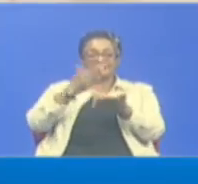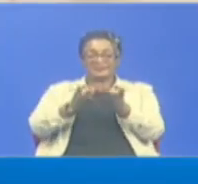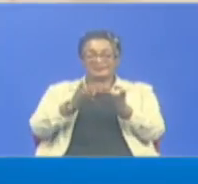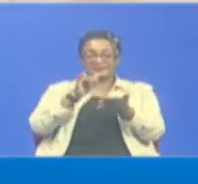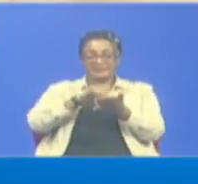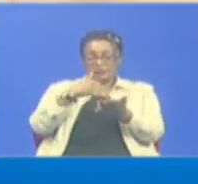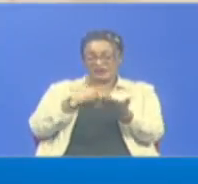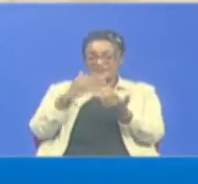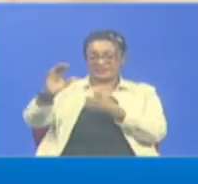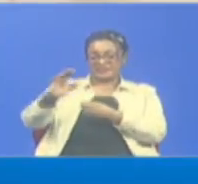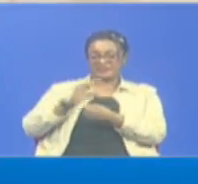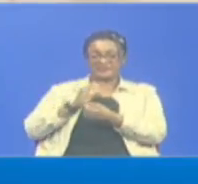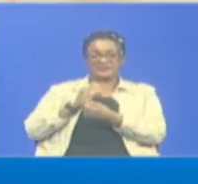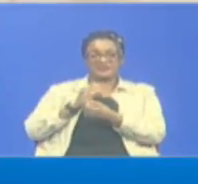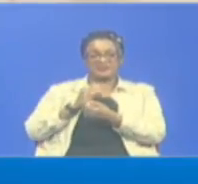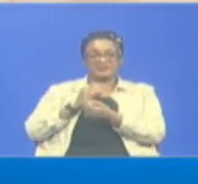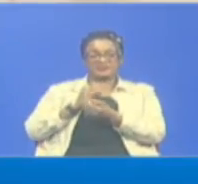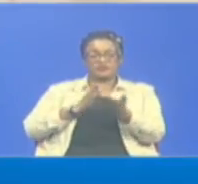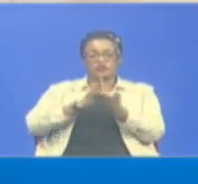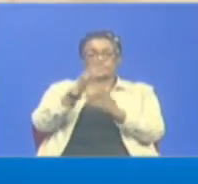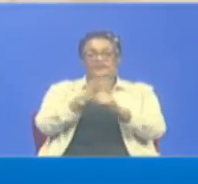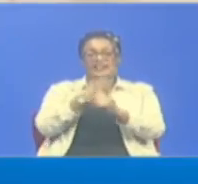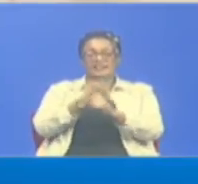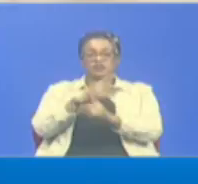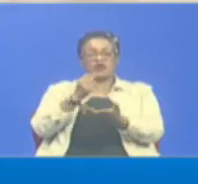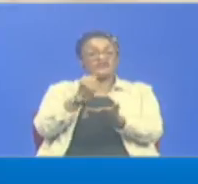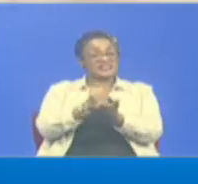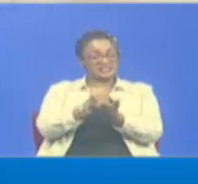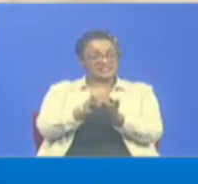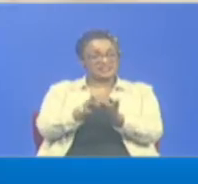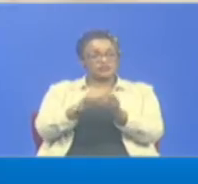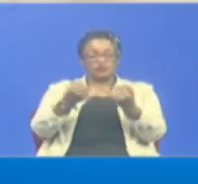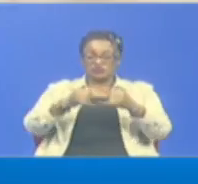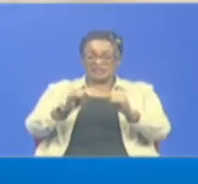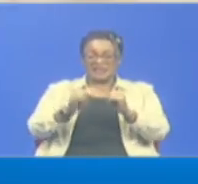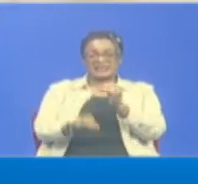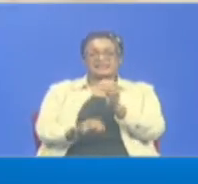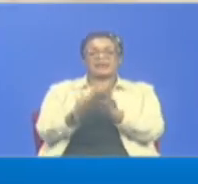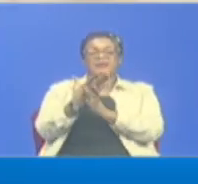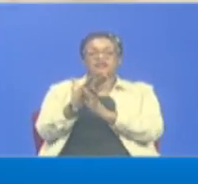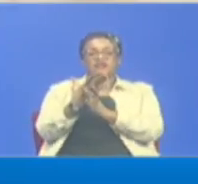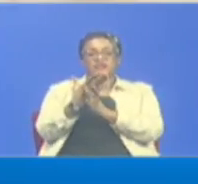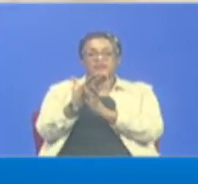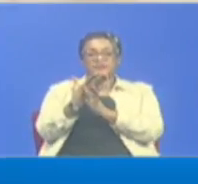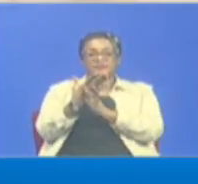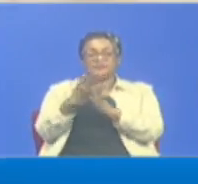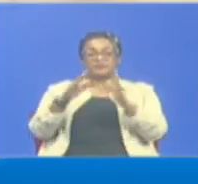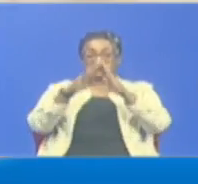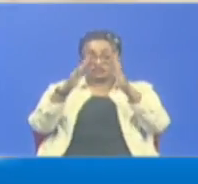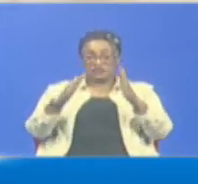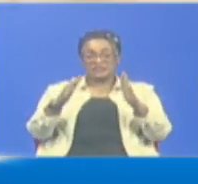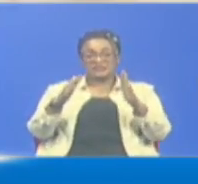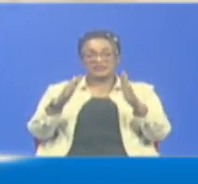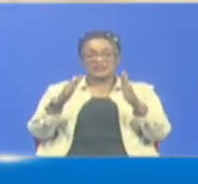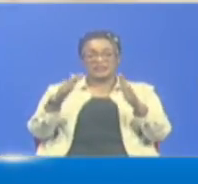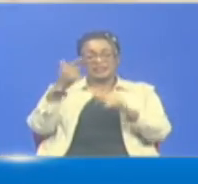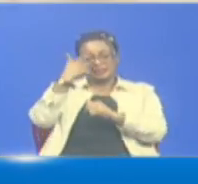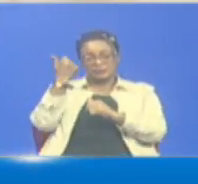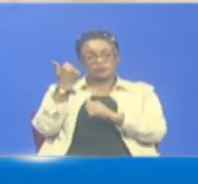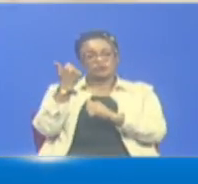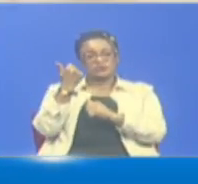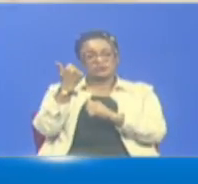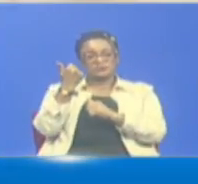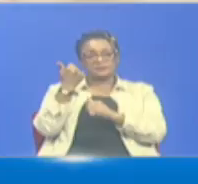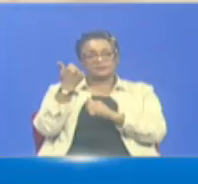received through various sources to quickly establish shelters, because you